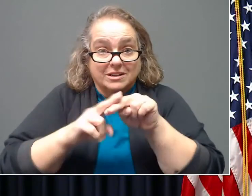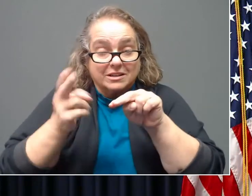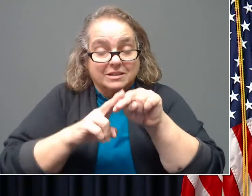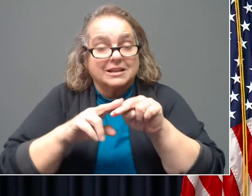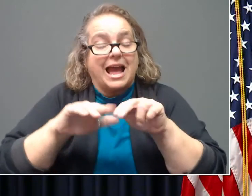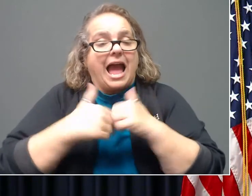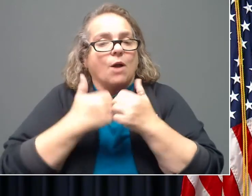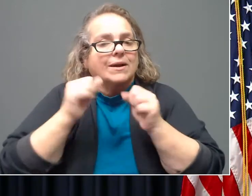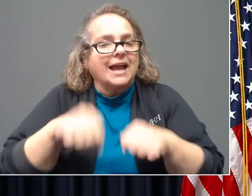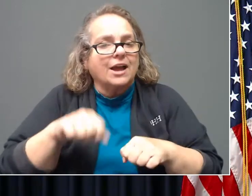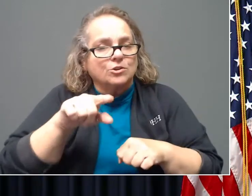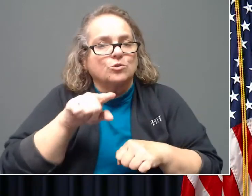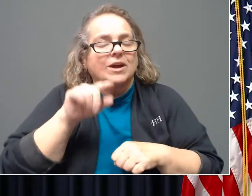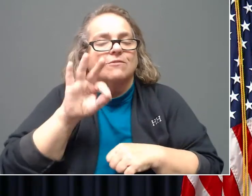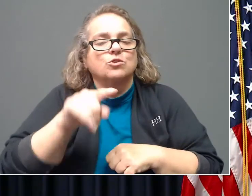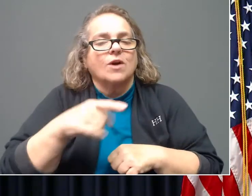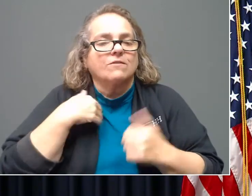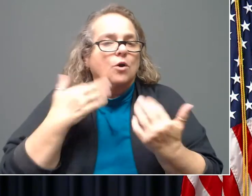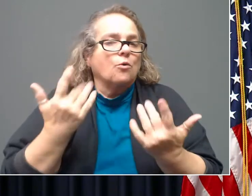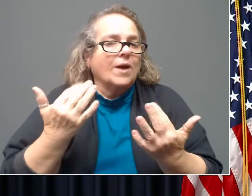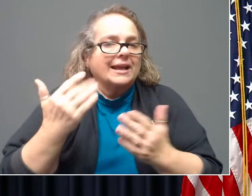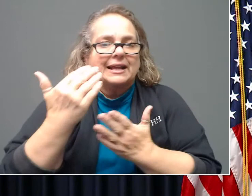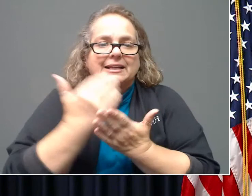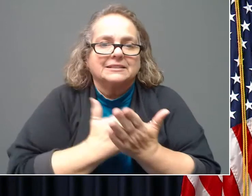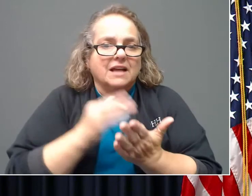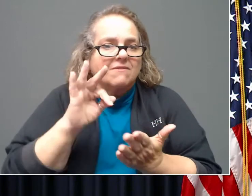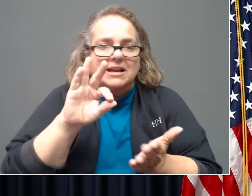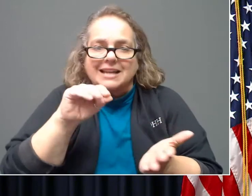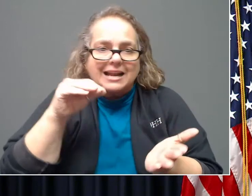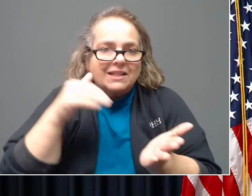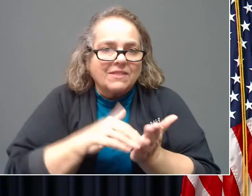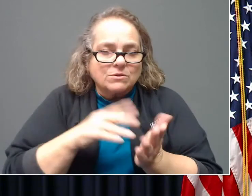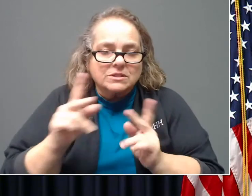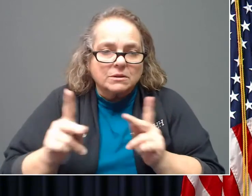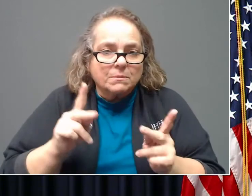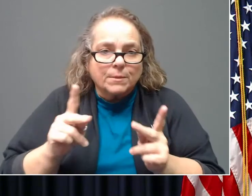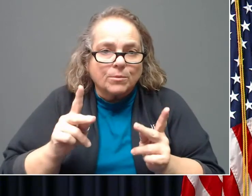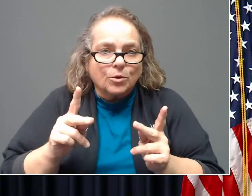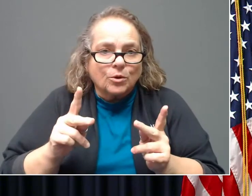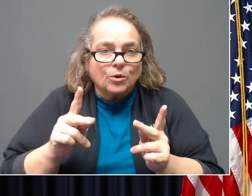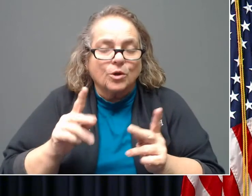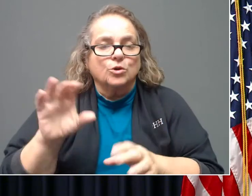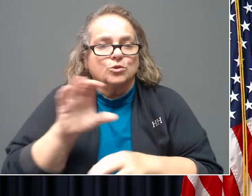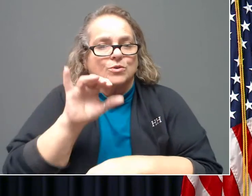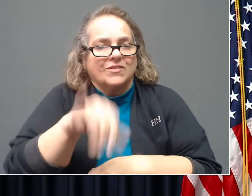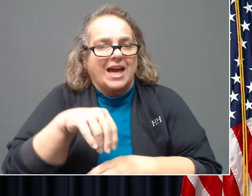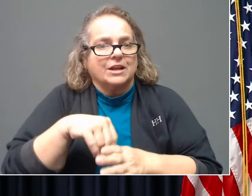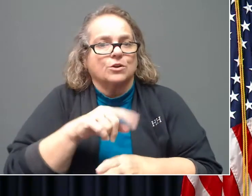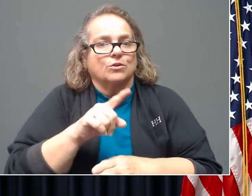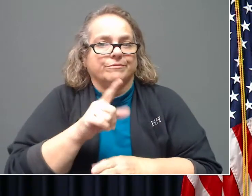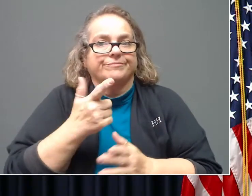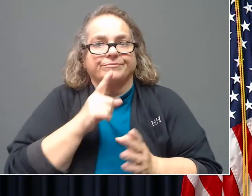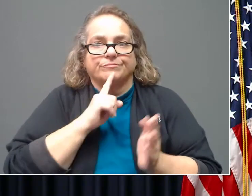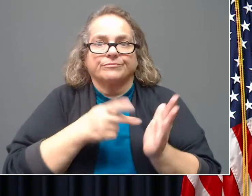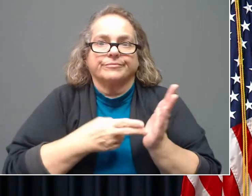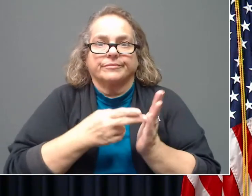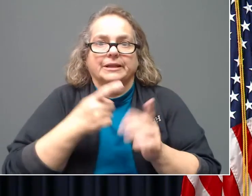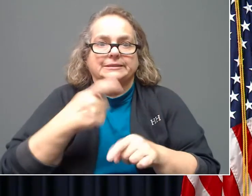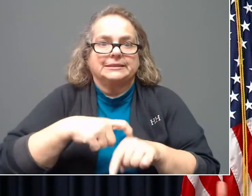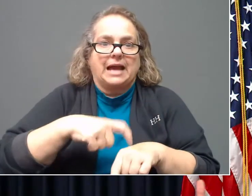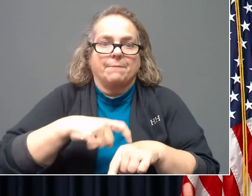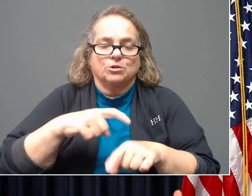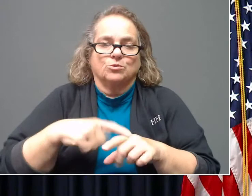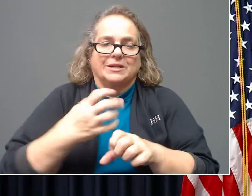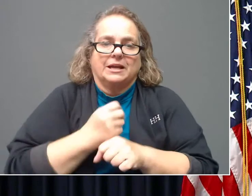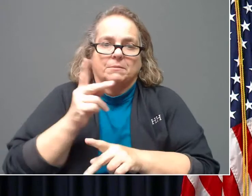waiting list of 90,000 people, do that in real time to get people there? And so as we